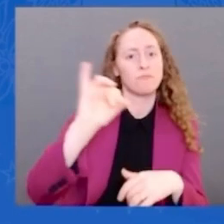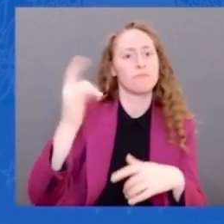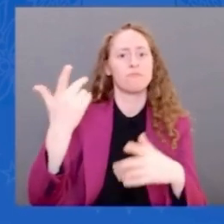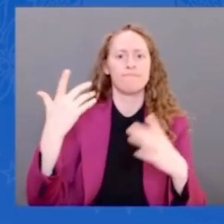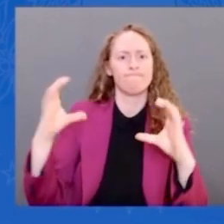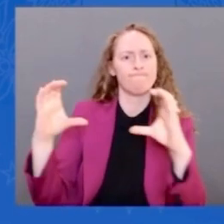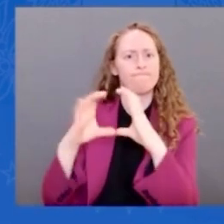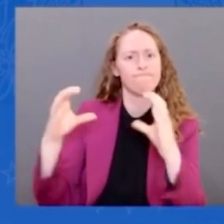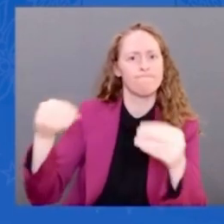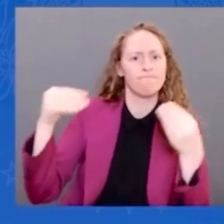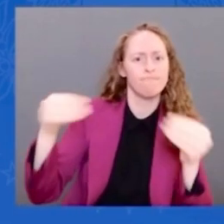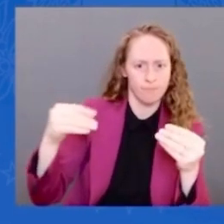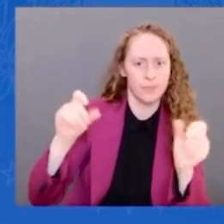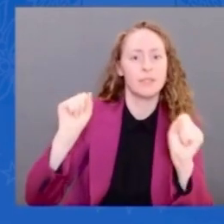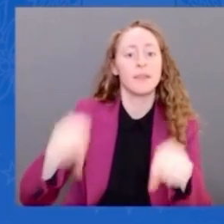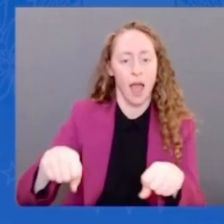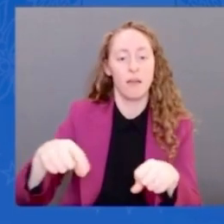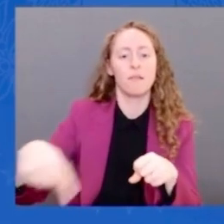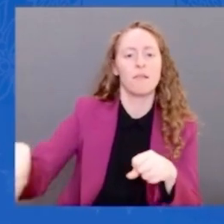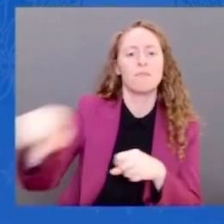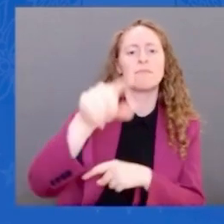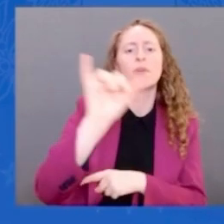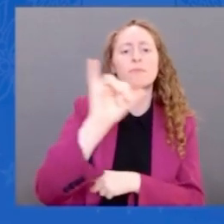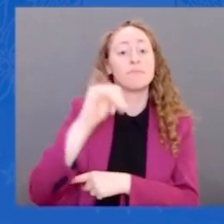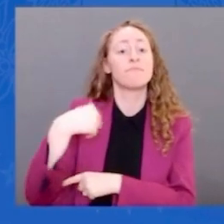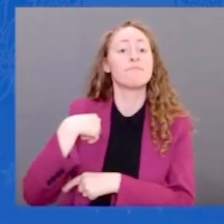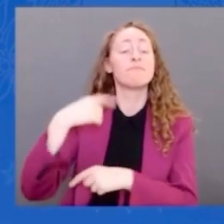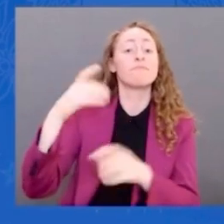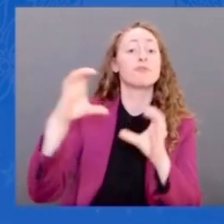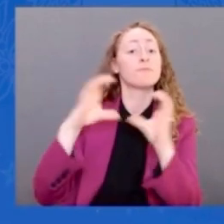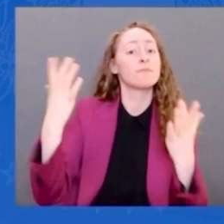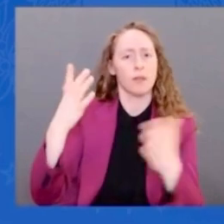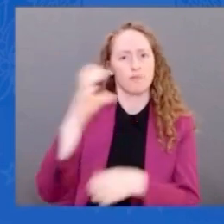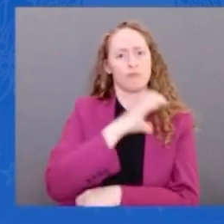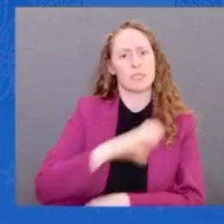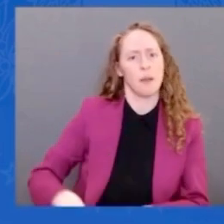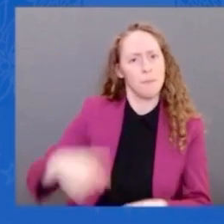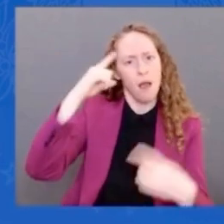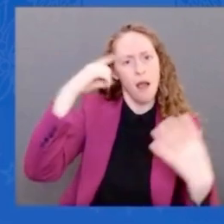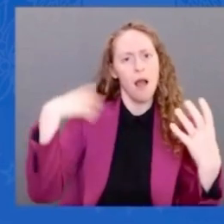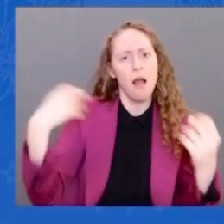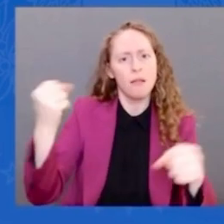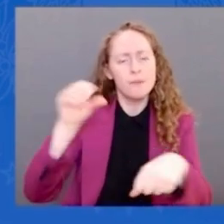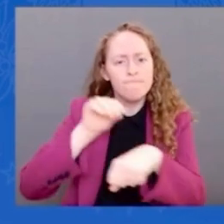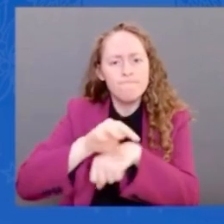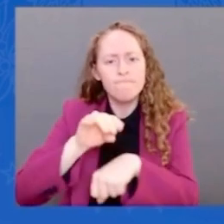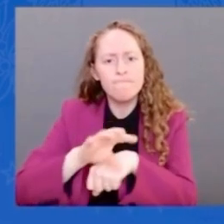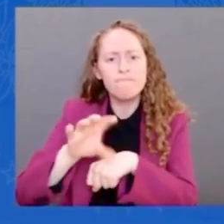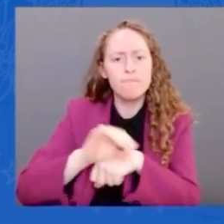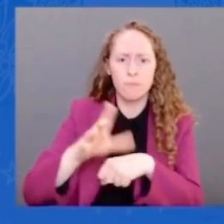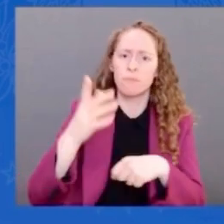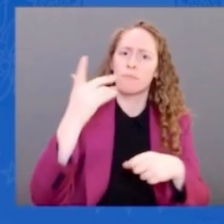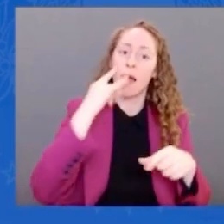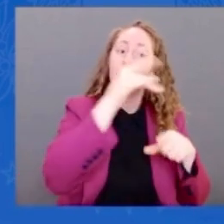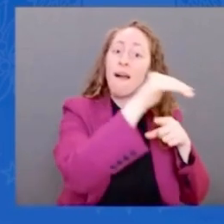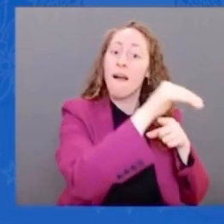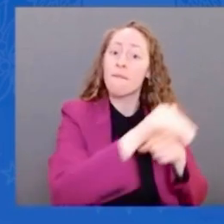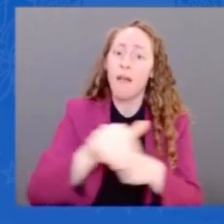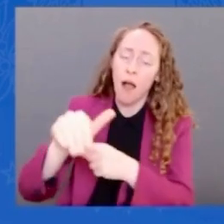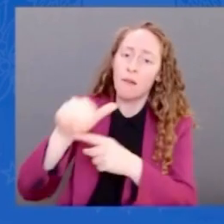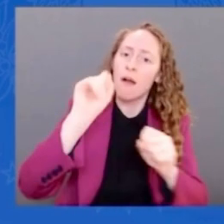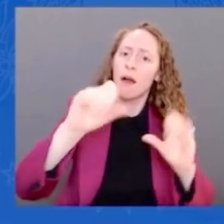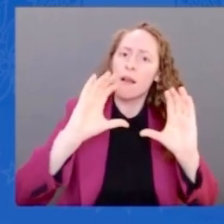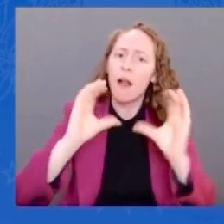because he could have access to these classes in the evenings. This is why we are here today, to discuss the